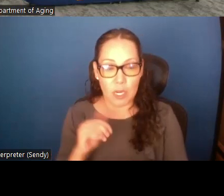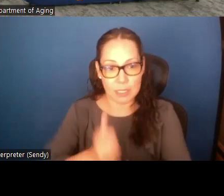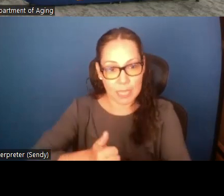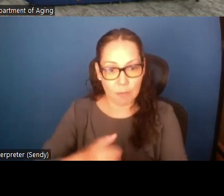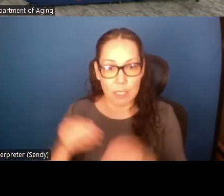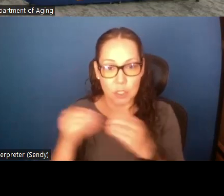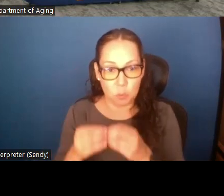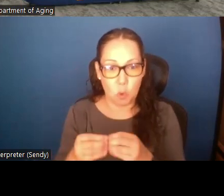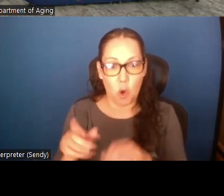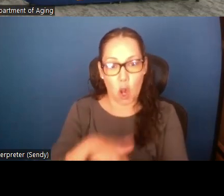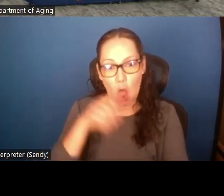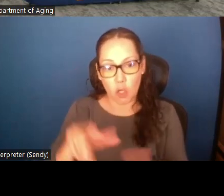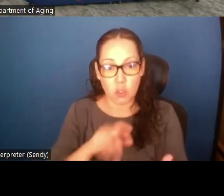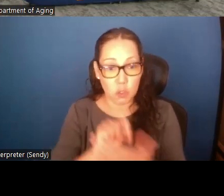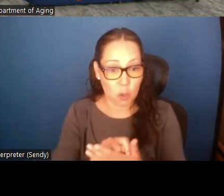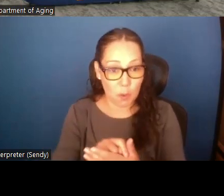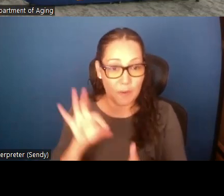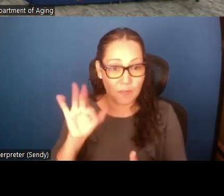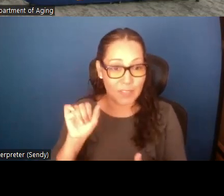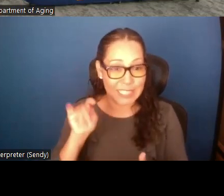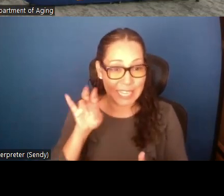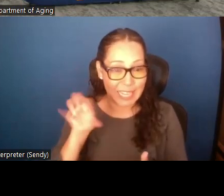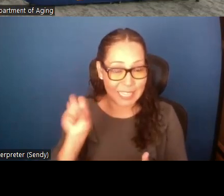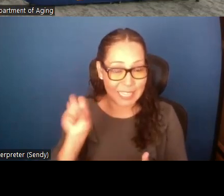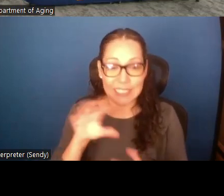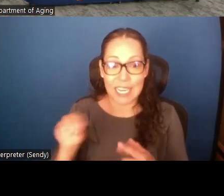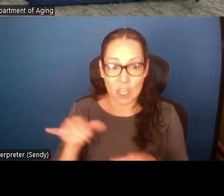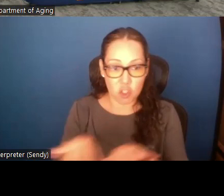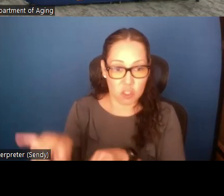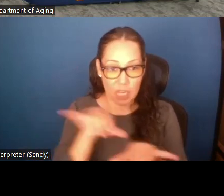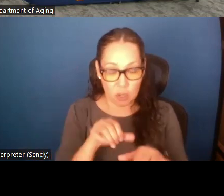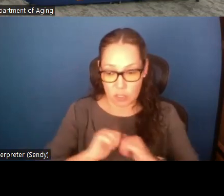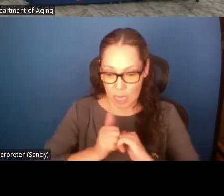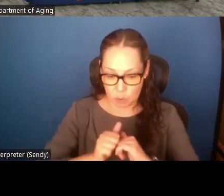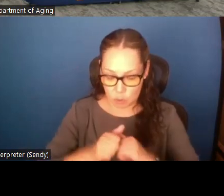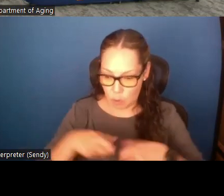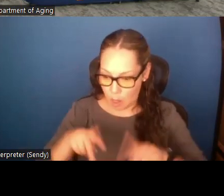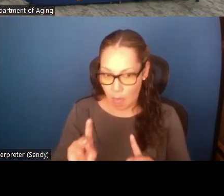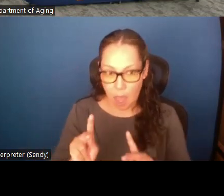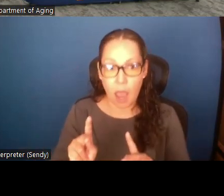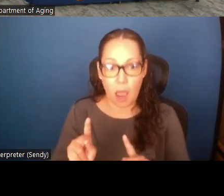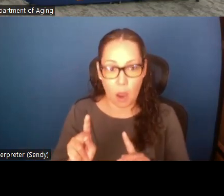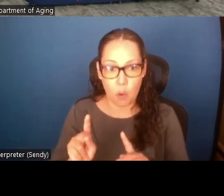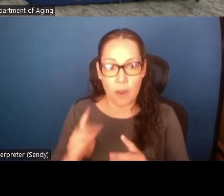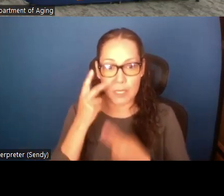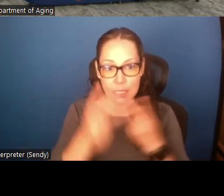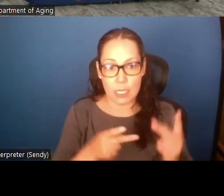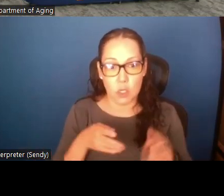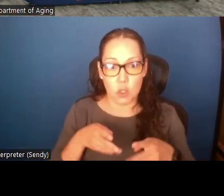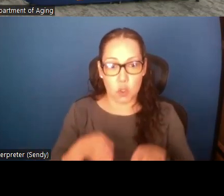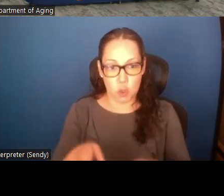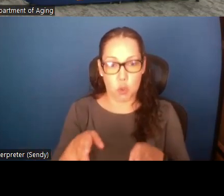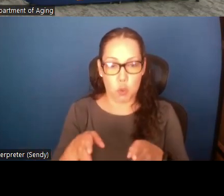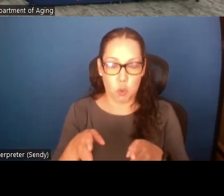gives long-term care facilities clear standards on how to enable visitation during a state of emergency.